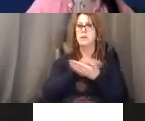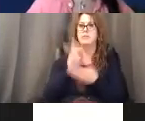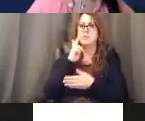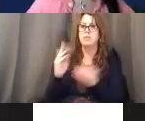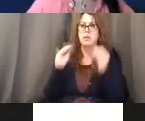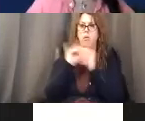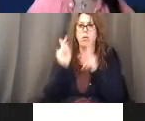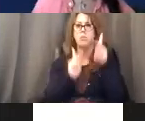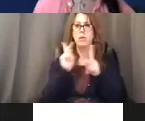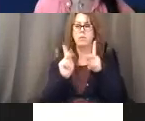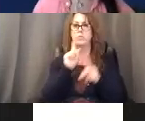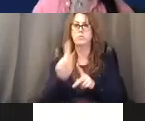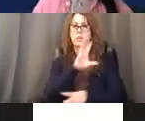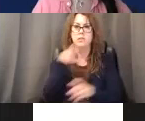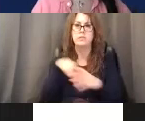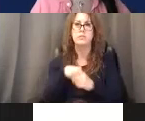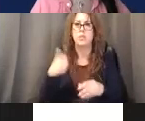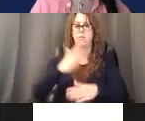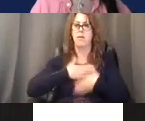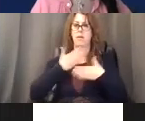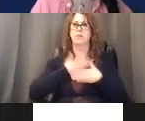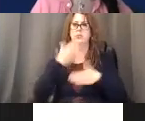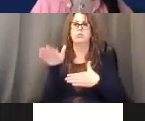just grateful to share space with you all today.